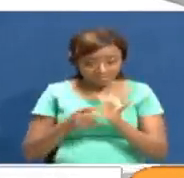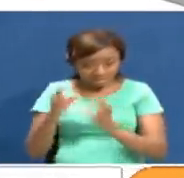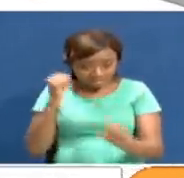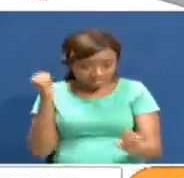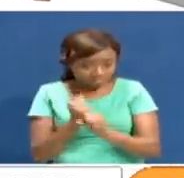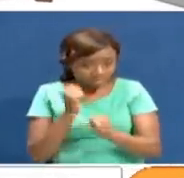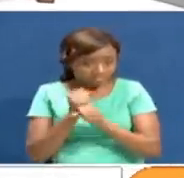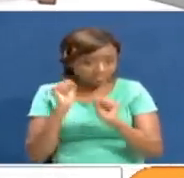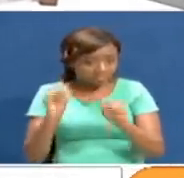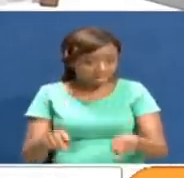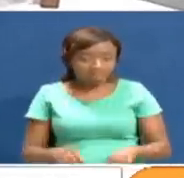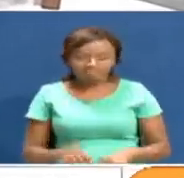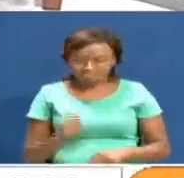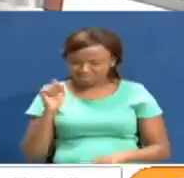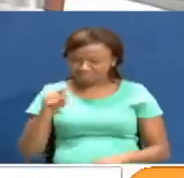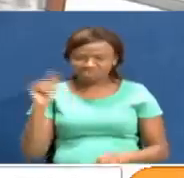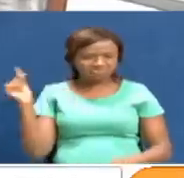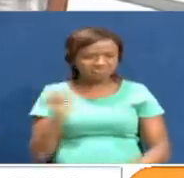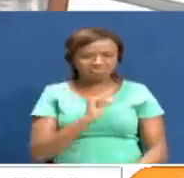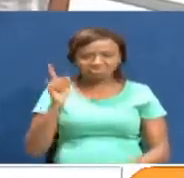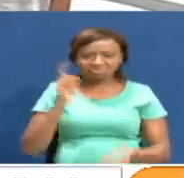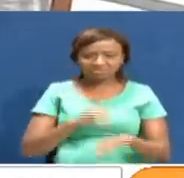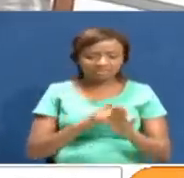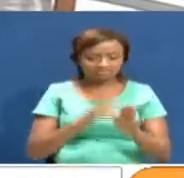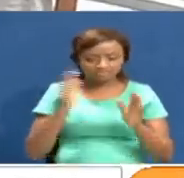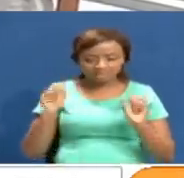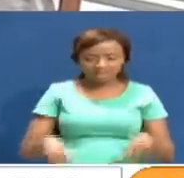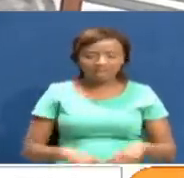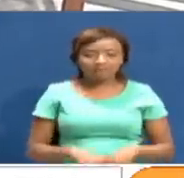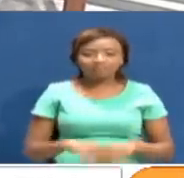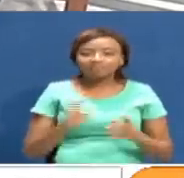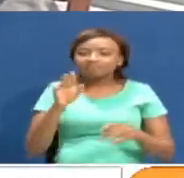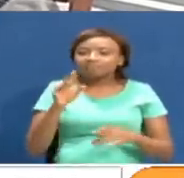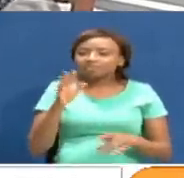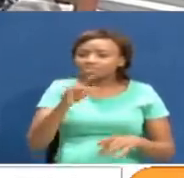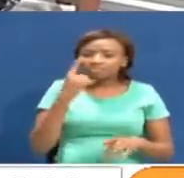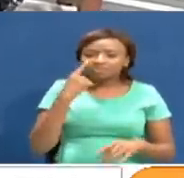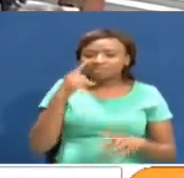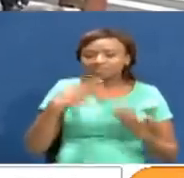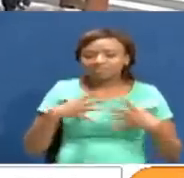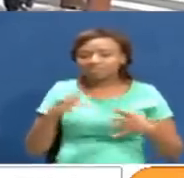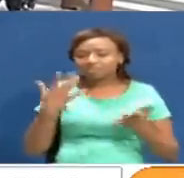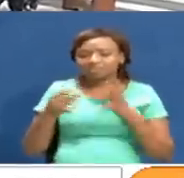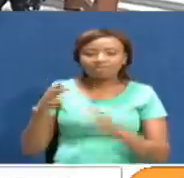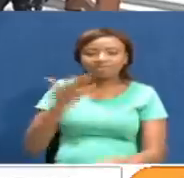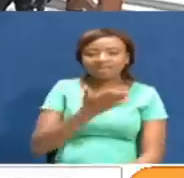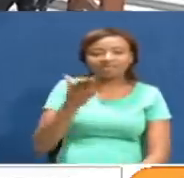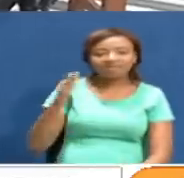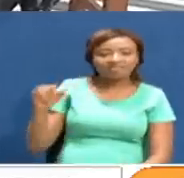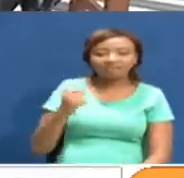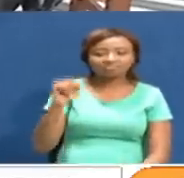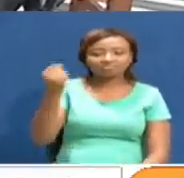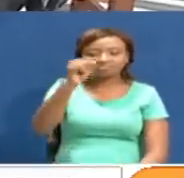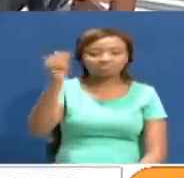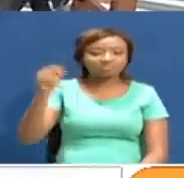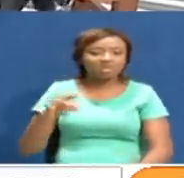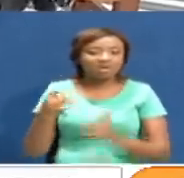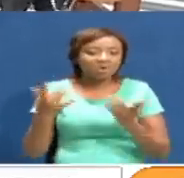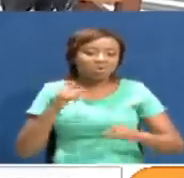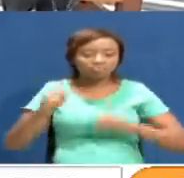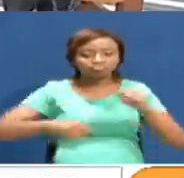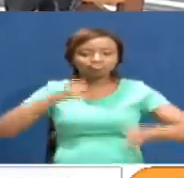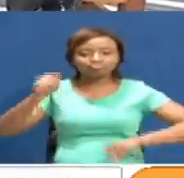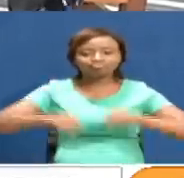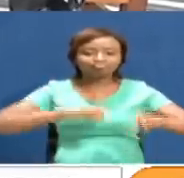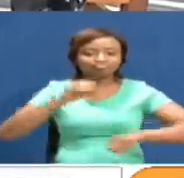It's workable within the shortest time period. And do you foresee people walking down the CBD, the streets, or cycling into